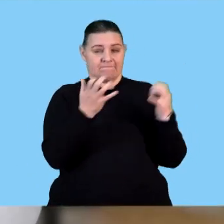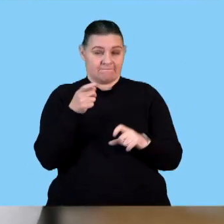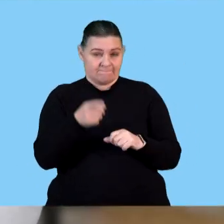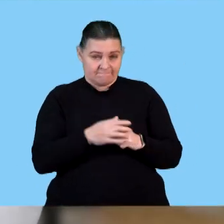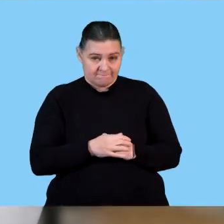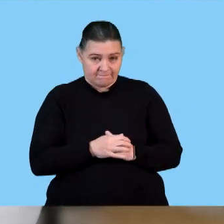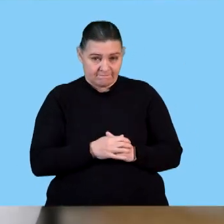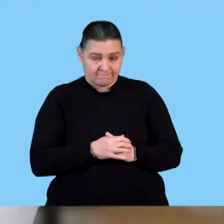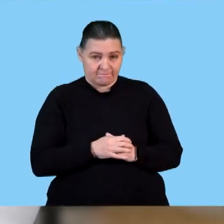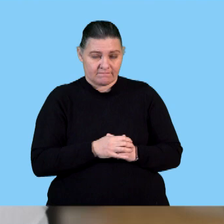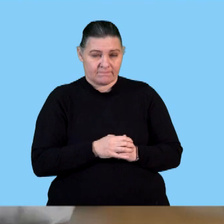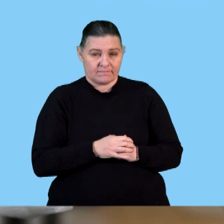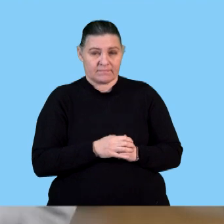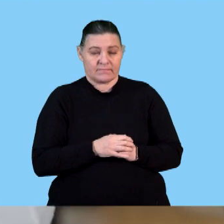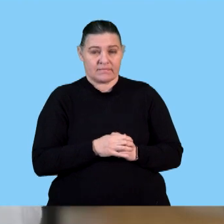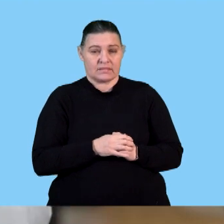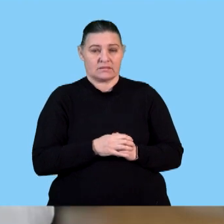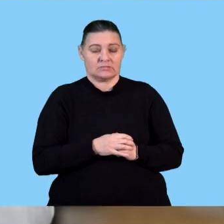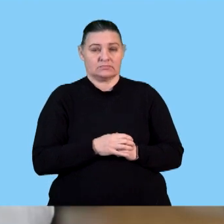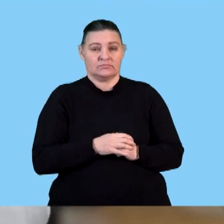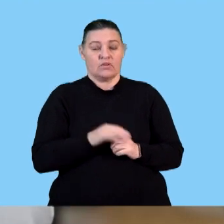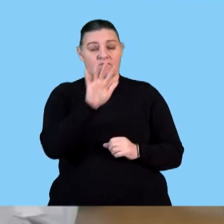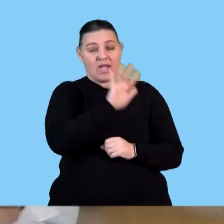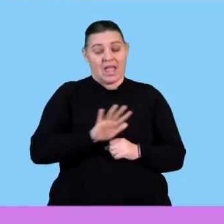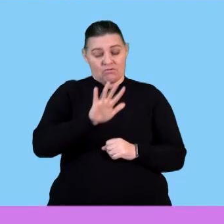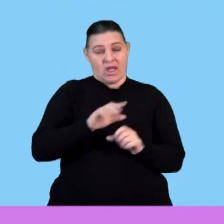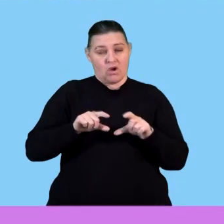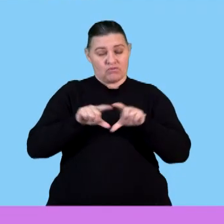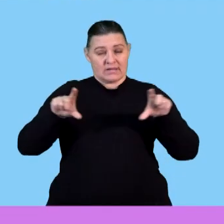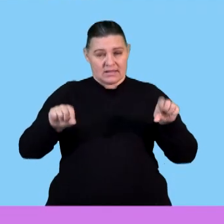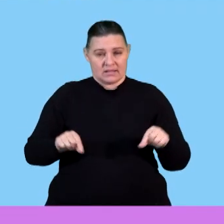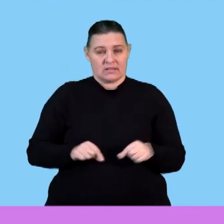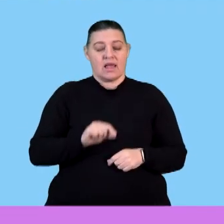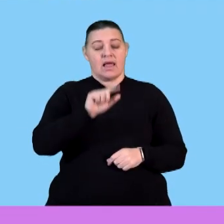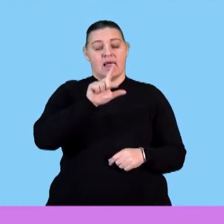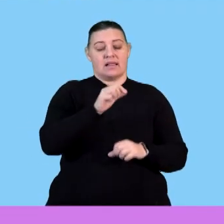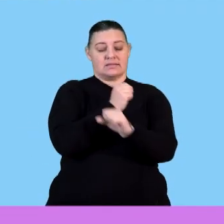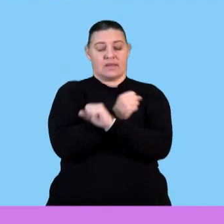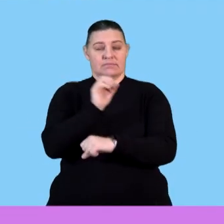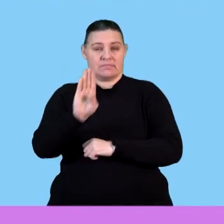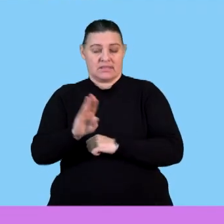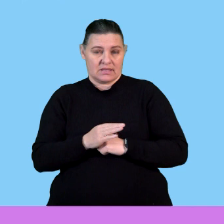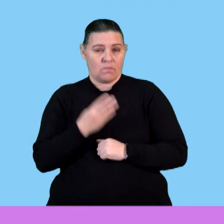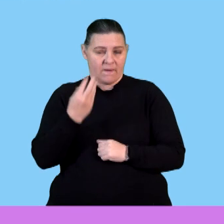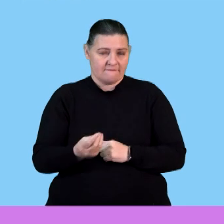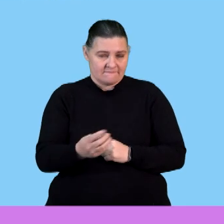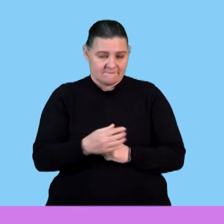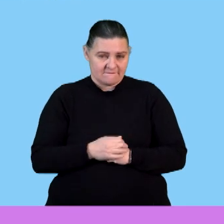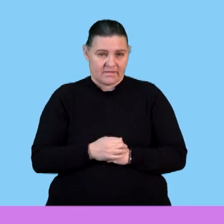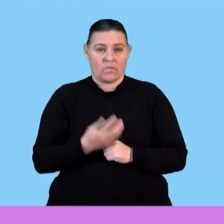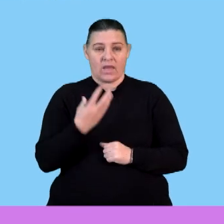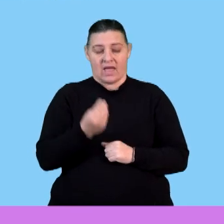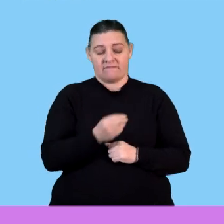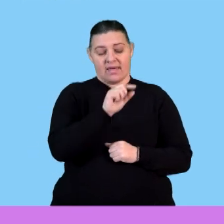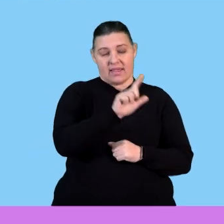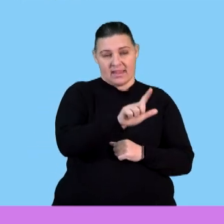All right, what's next? Calculate the area of the rectangle. So if I find the rectangle, there it is. The rectangle is 4